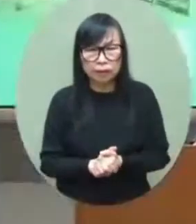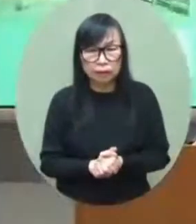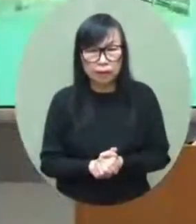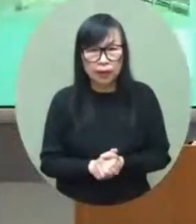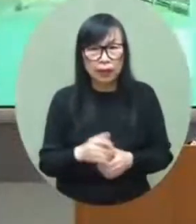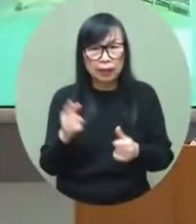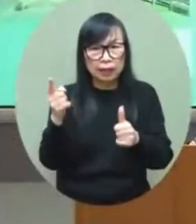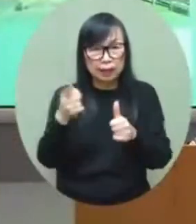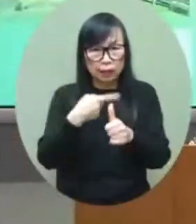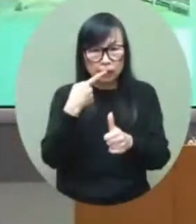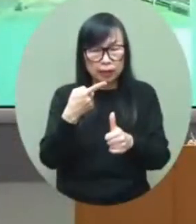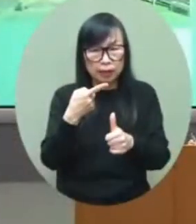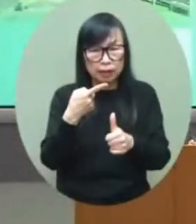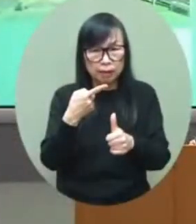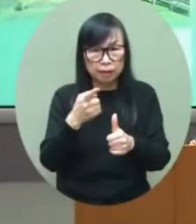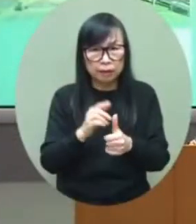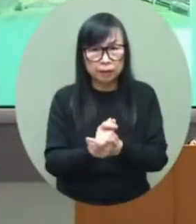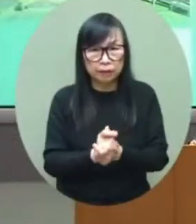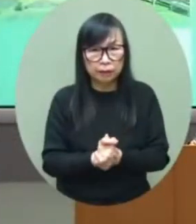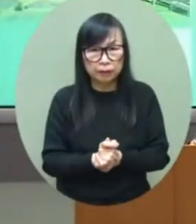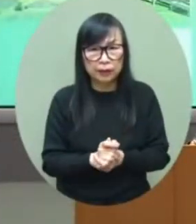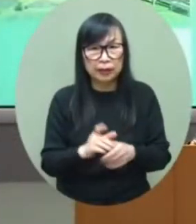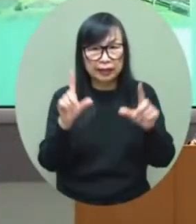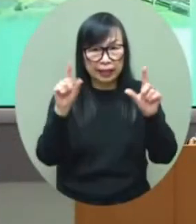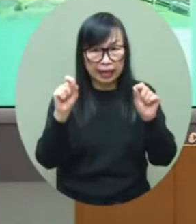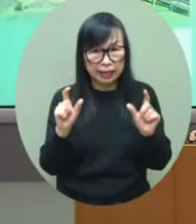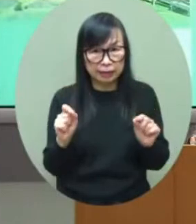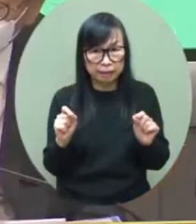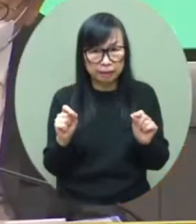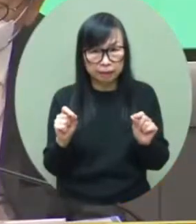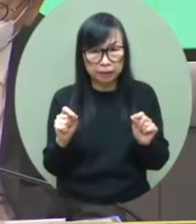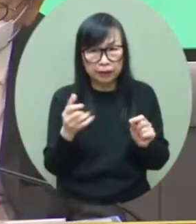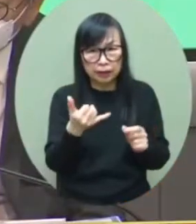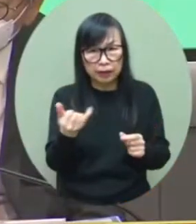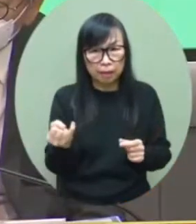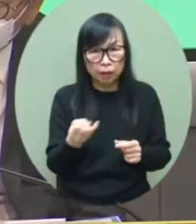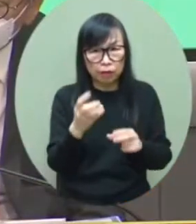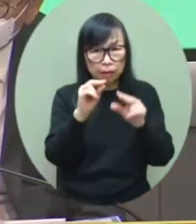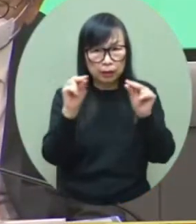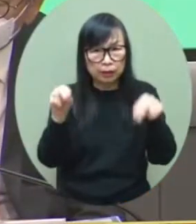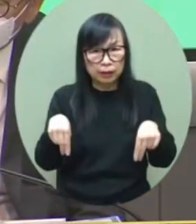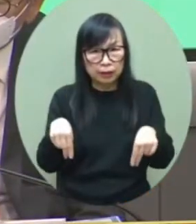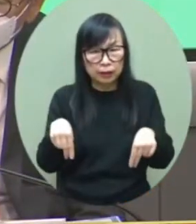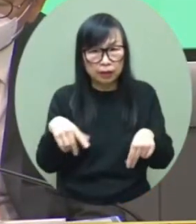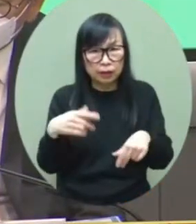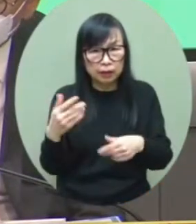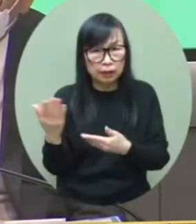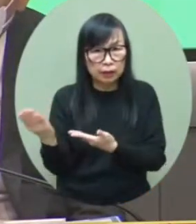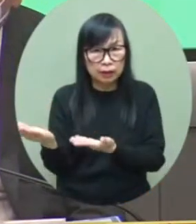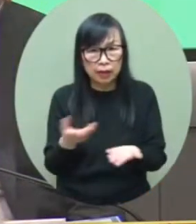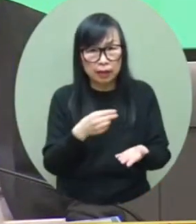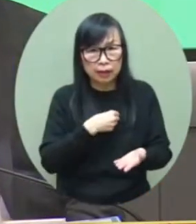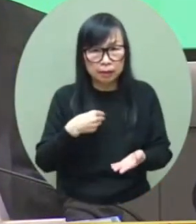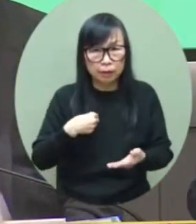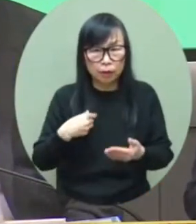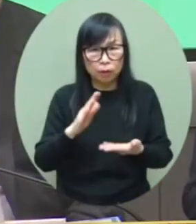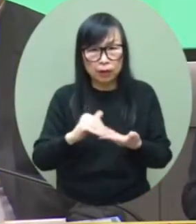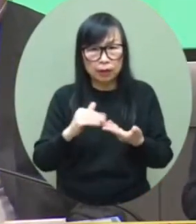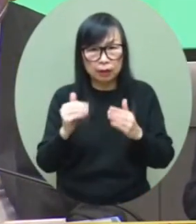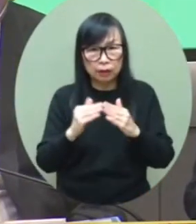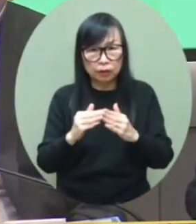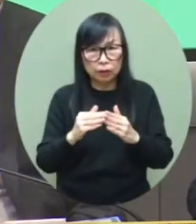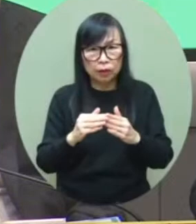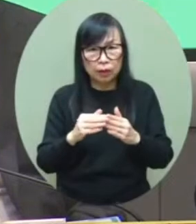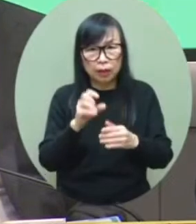If they are to be demolished, is it a waste of money? I think you've asked two questions already. Well, I'll answer part of your questions, and then